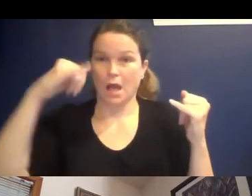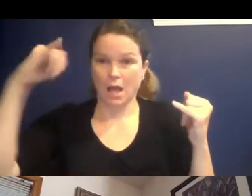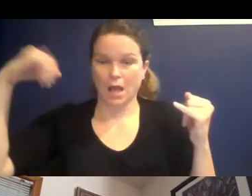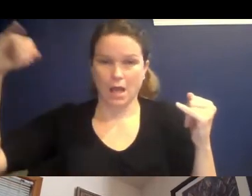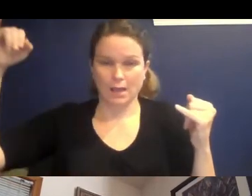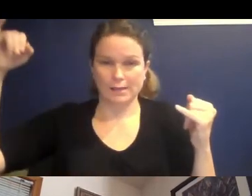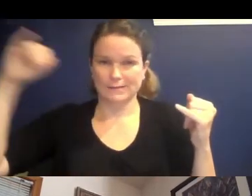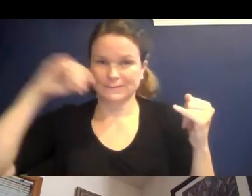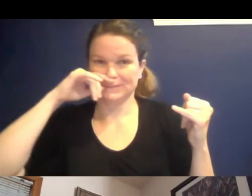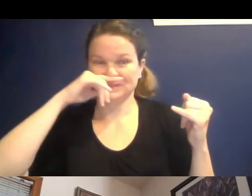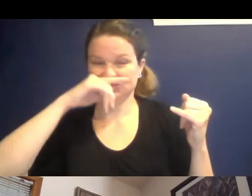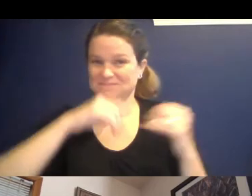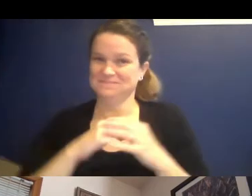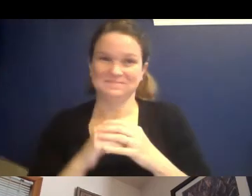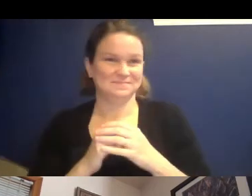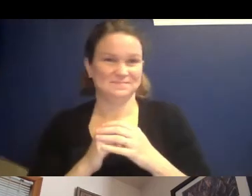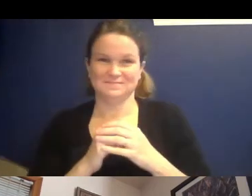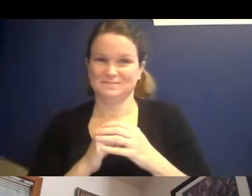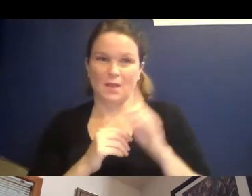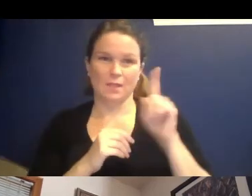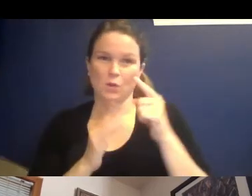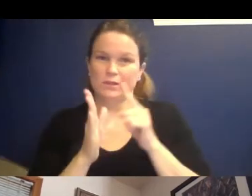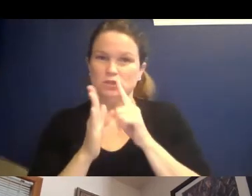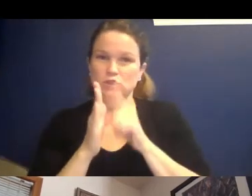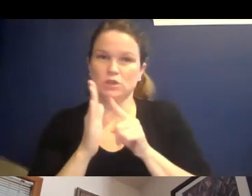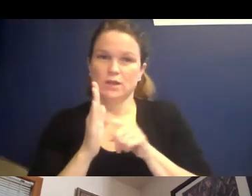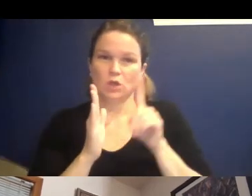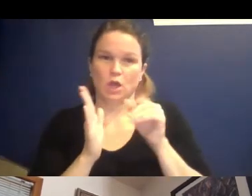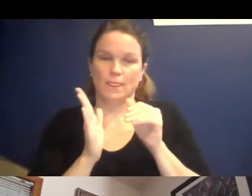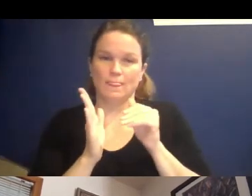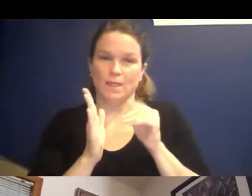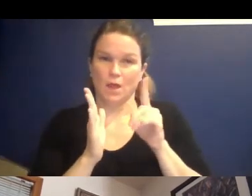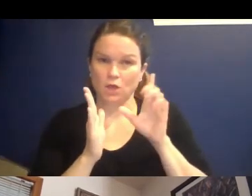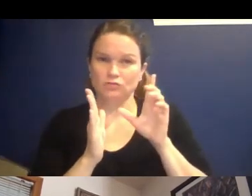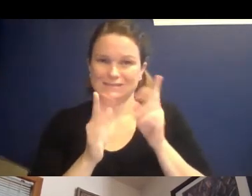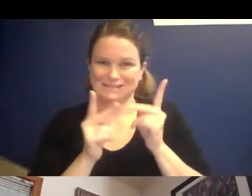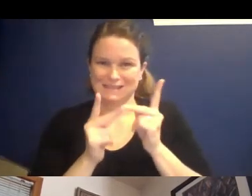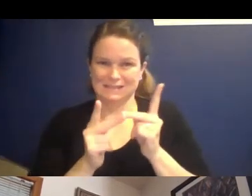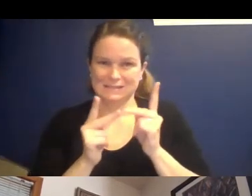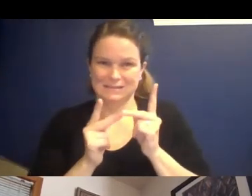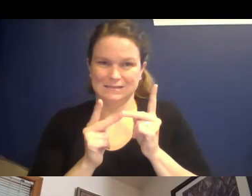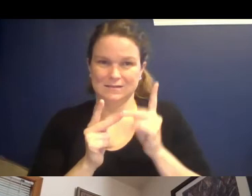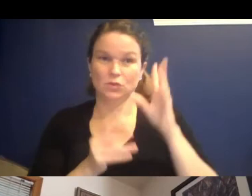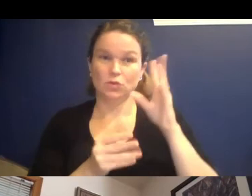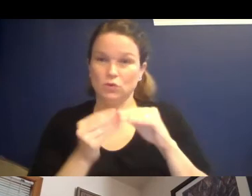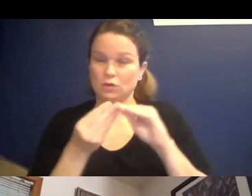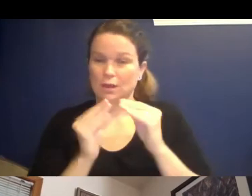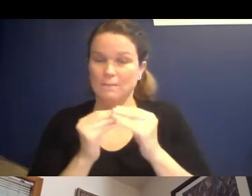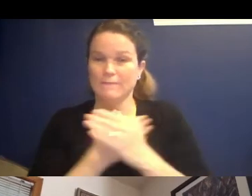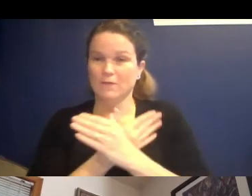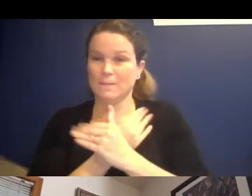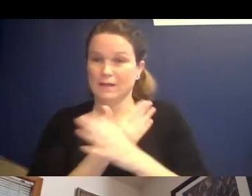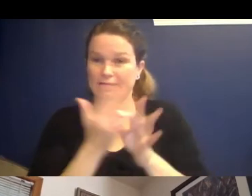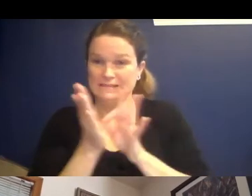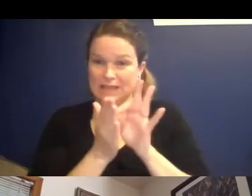only checked about 100 sites. Over time, the amount of butterflies counted in the winter